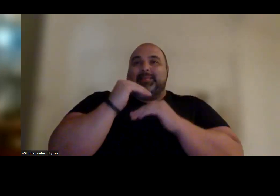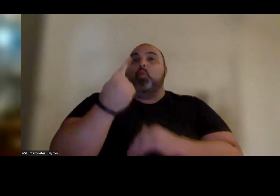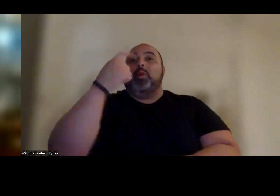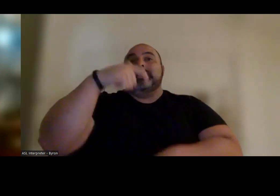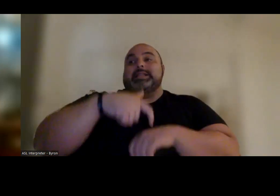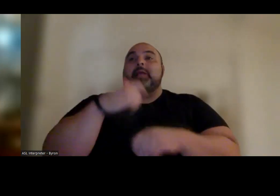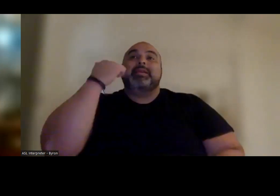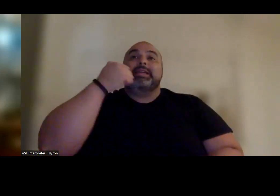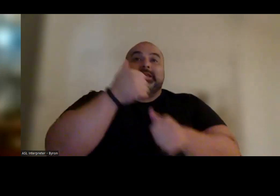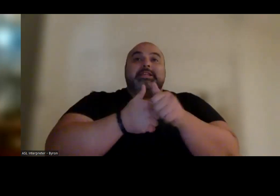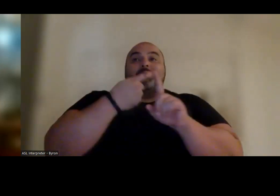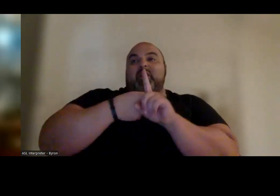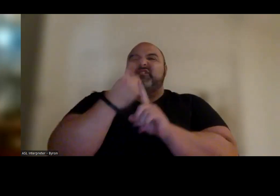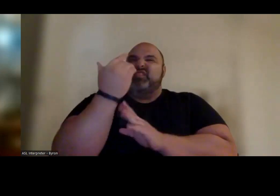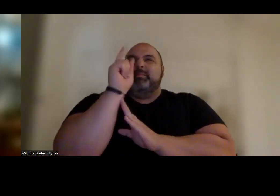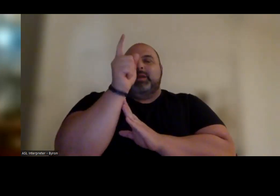month for 15 minutes.